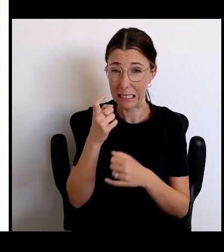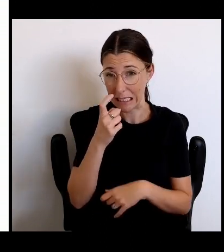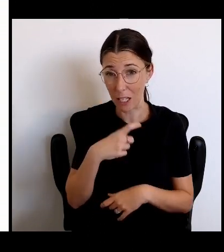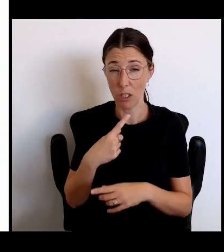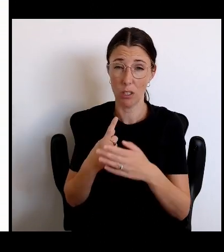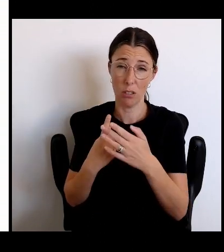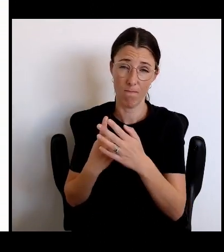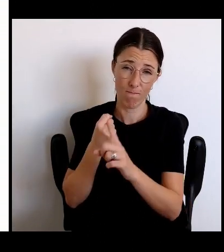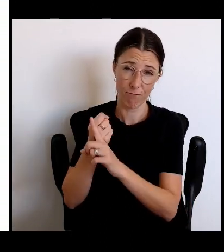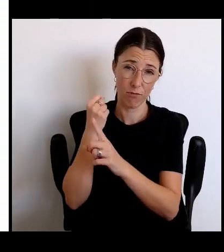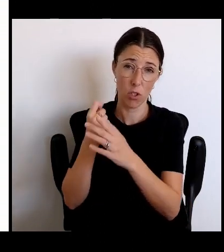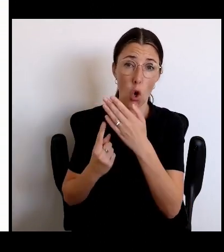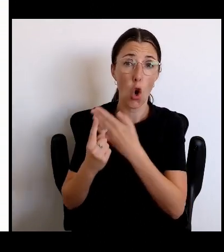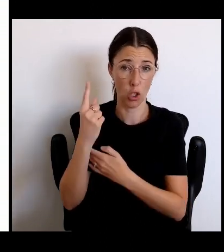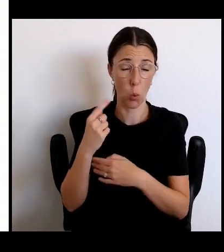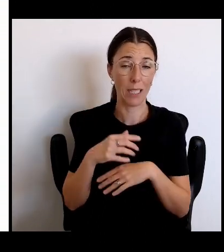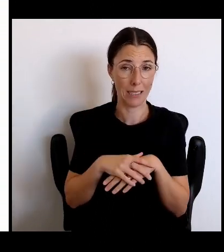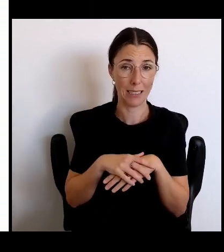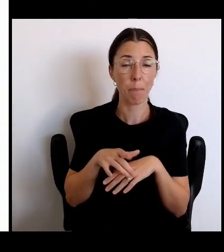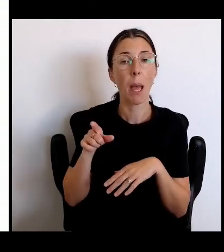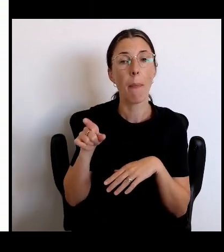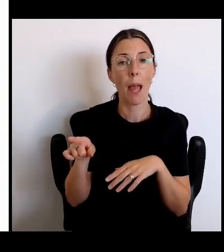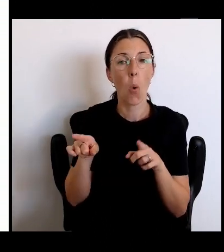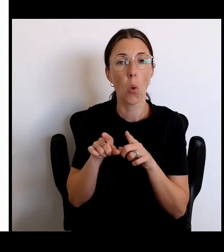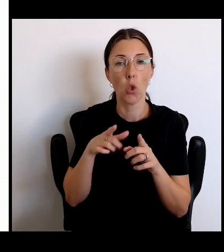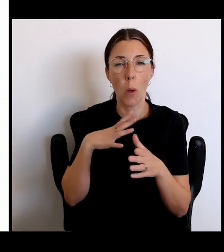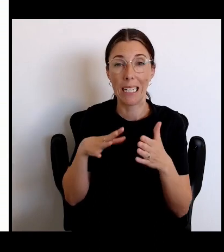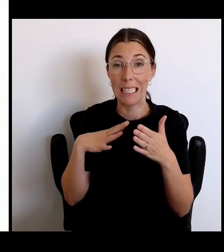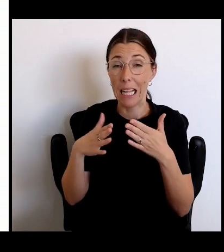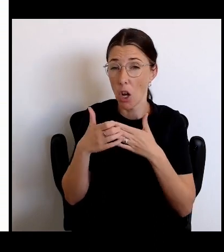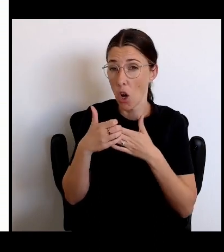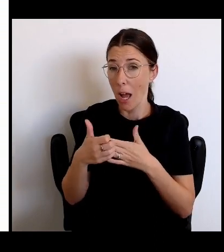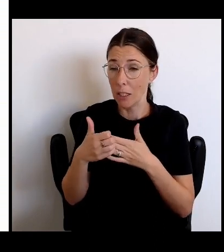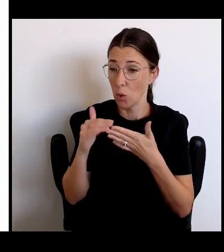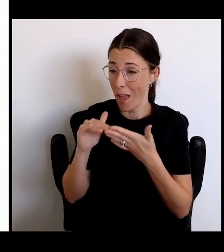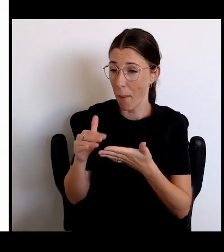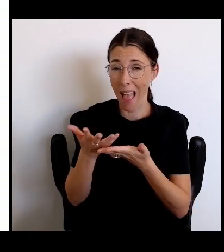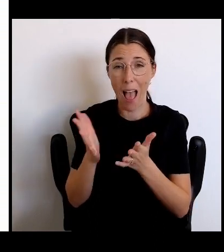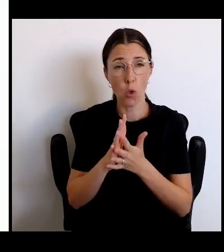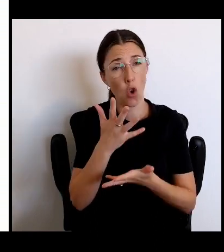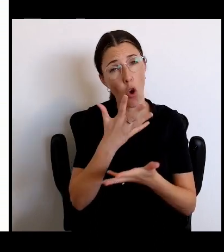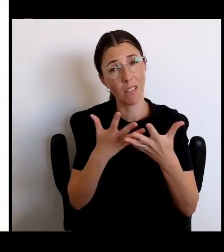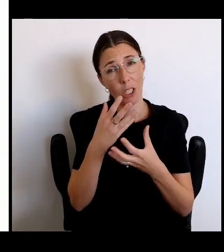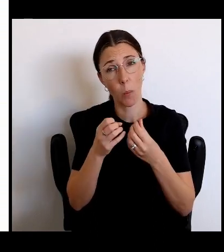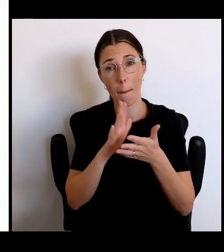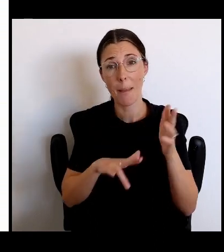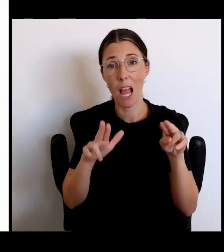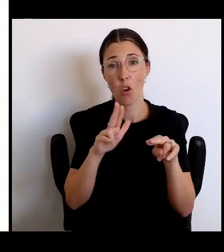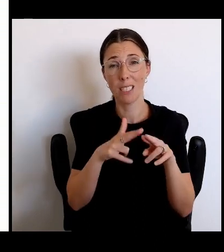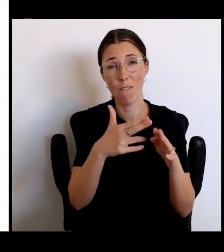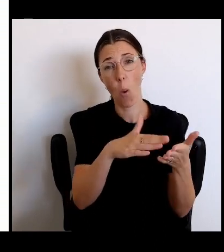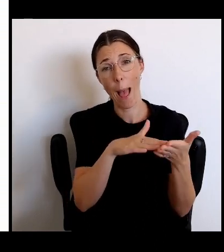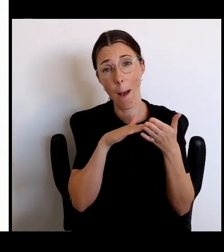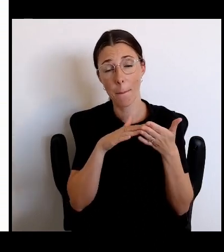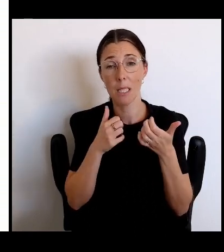They also need guidance in order to have conversations with their parents to reach out for help, as well as to access the really good